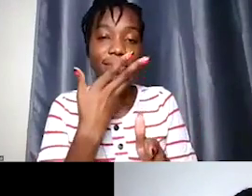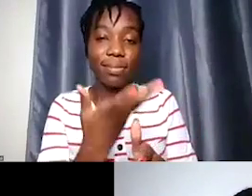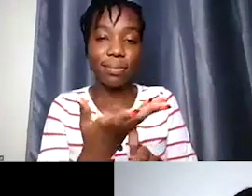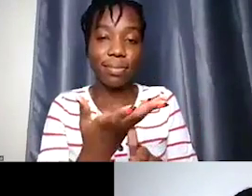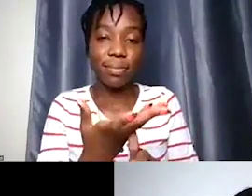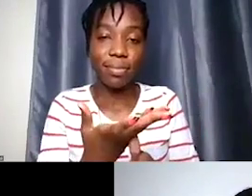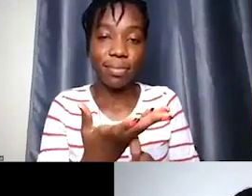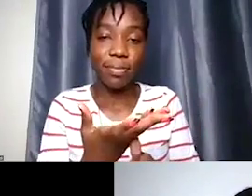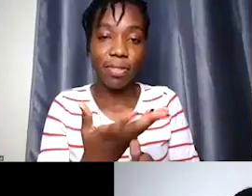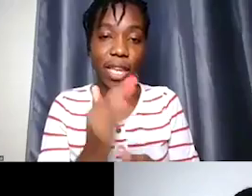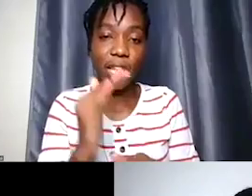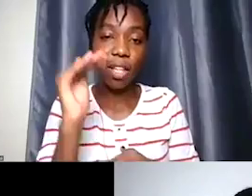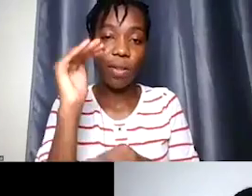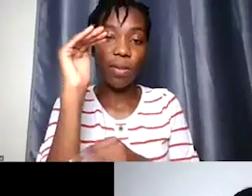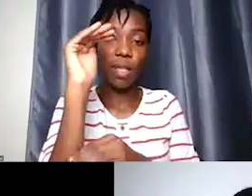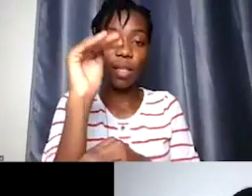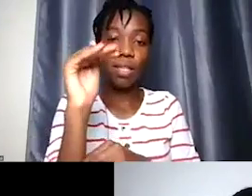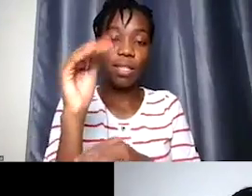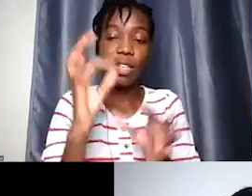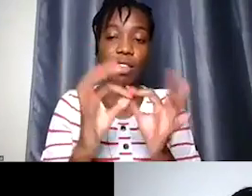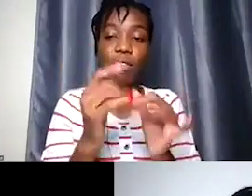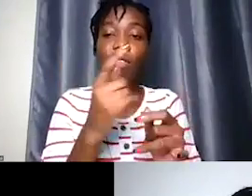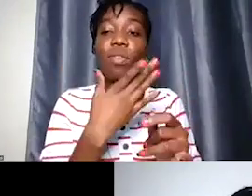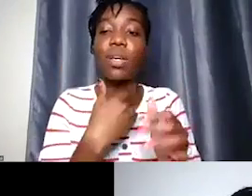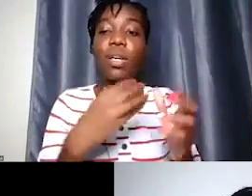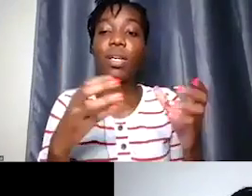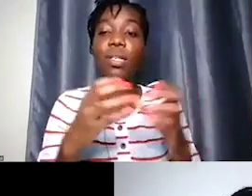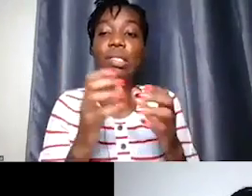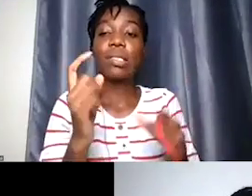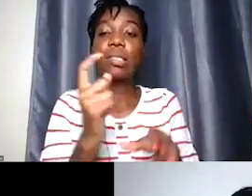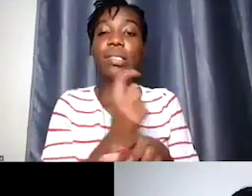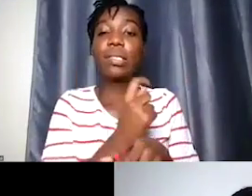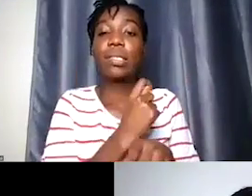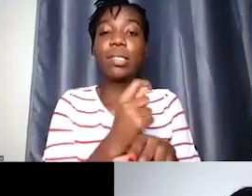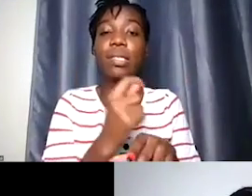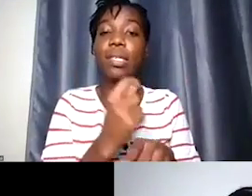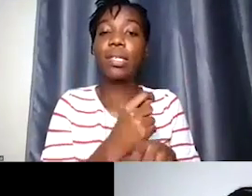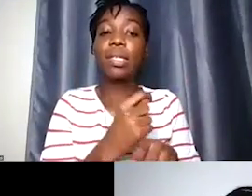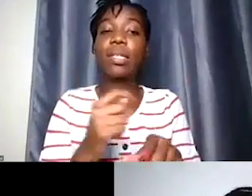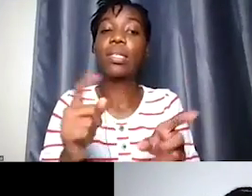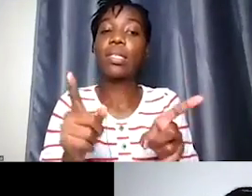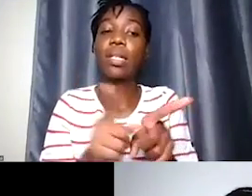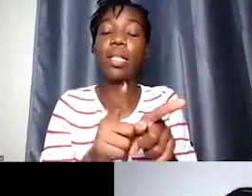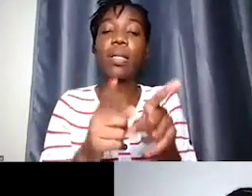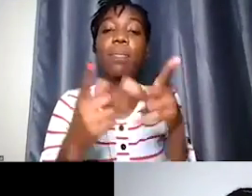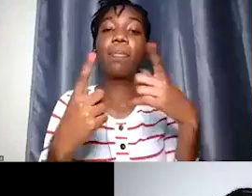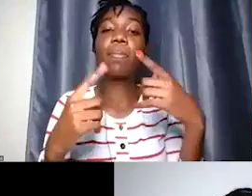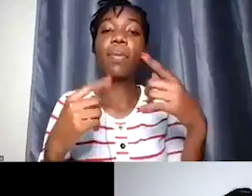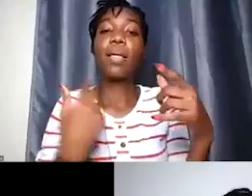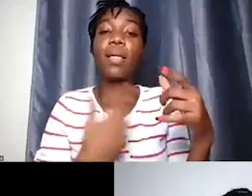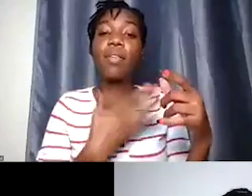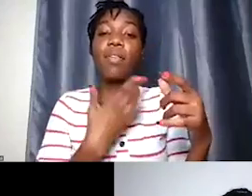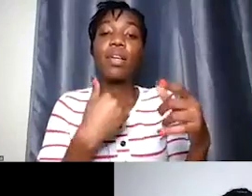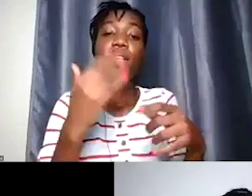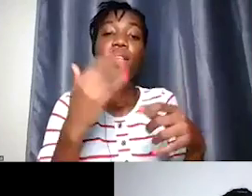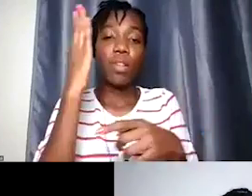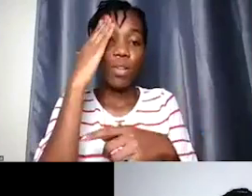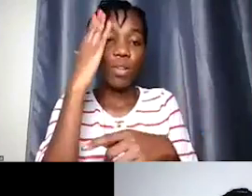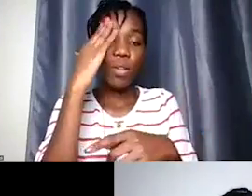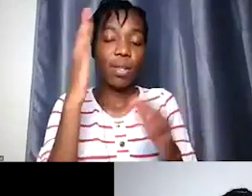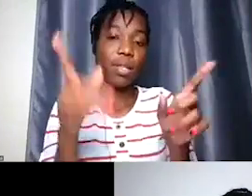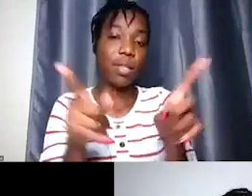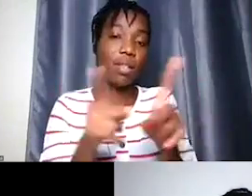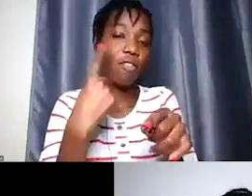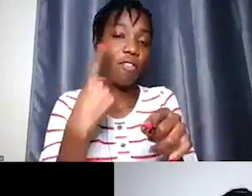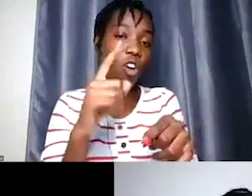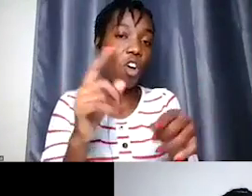your requests. If you're looking for company trainings, please also let us know. I've seen individual training requests. So even for your organizations, please